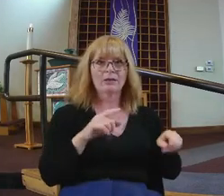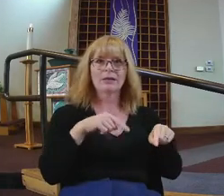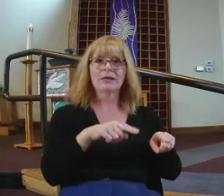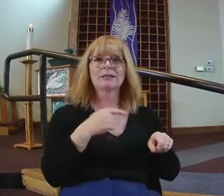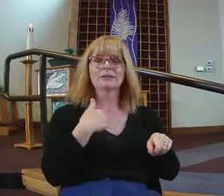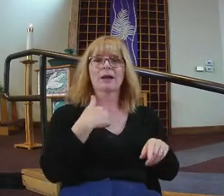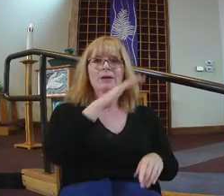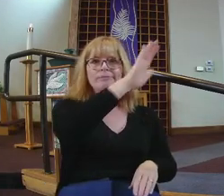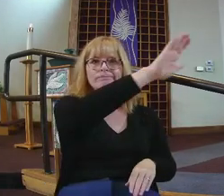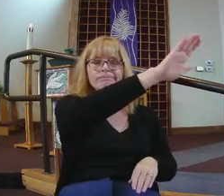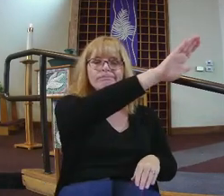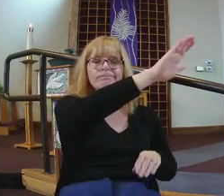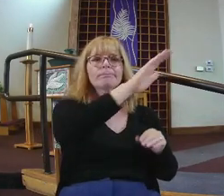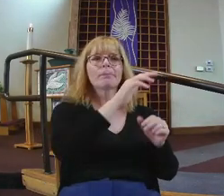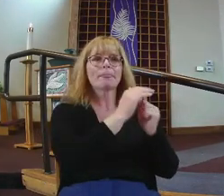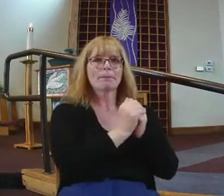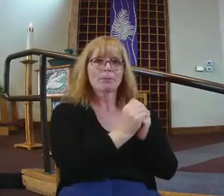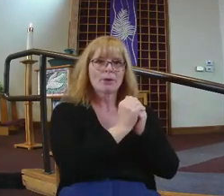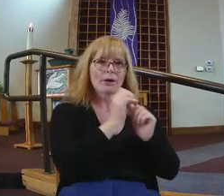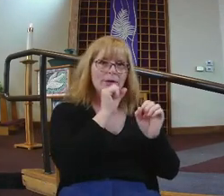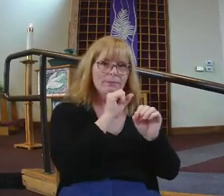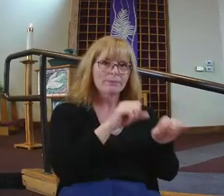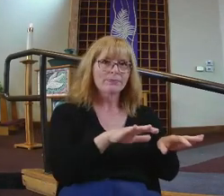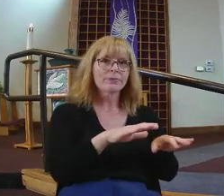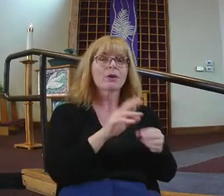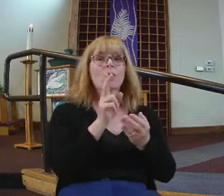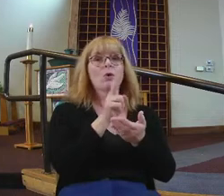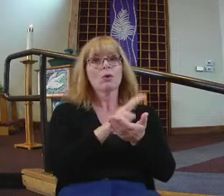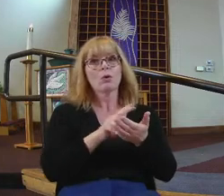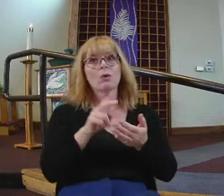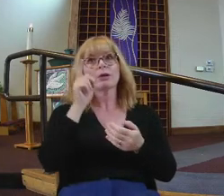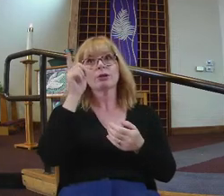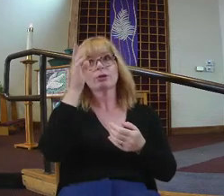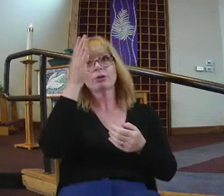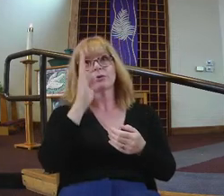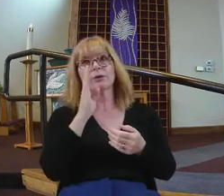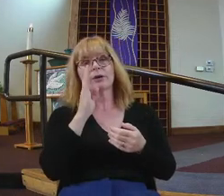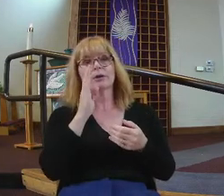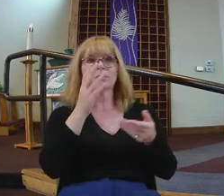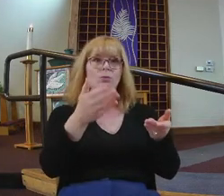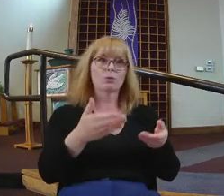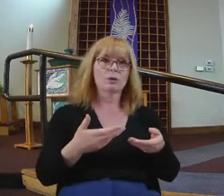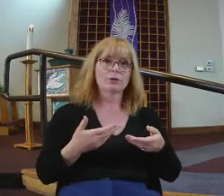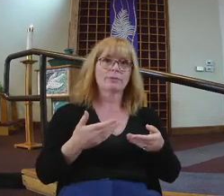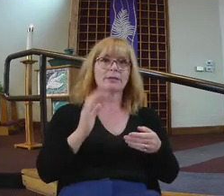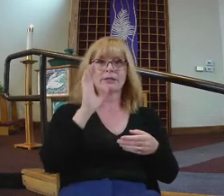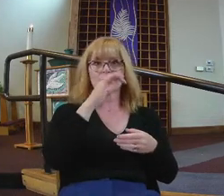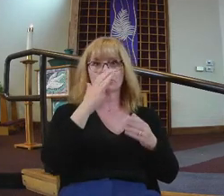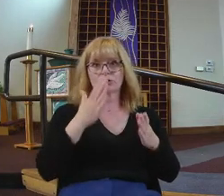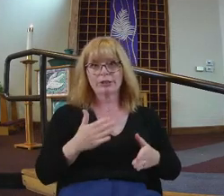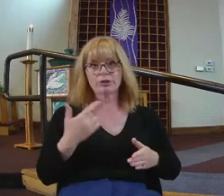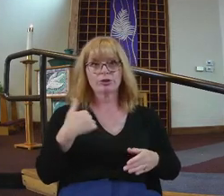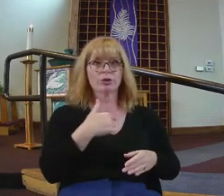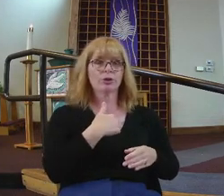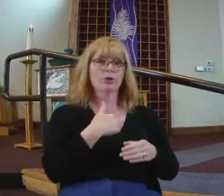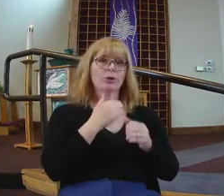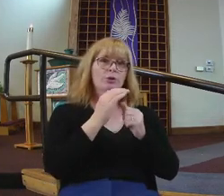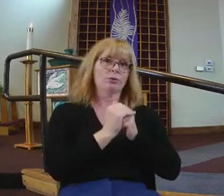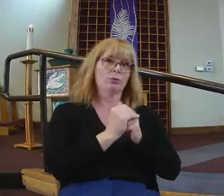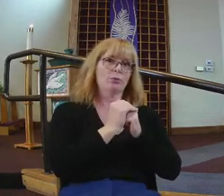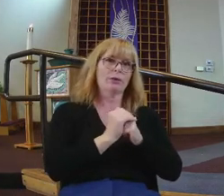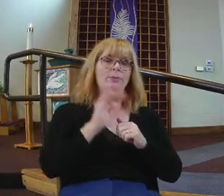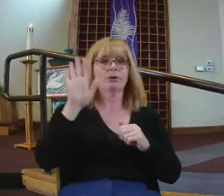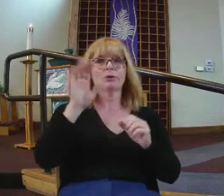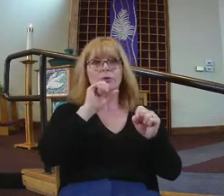door. Holy are you, God, who welcomes the stranger. We pray your blessings